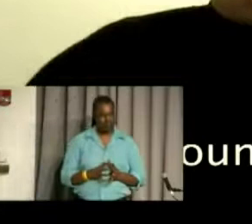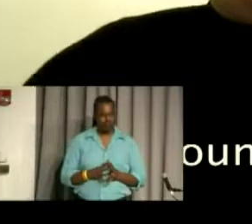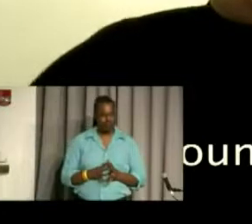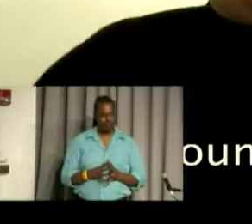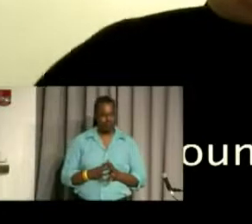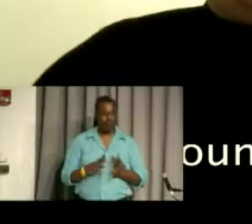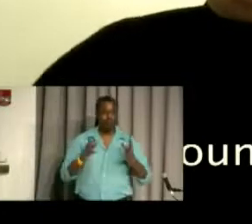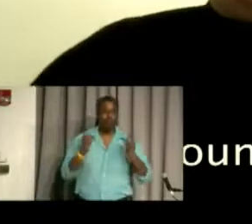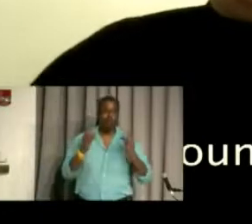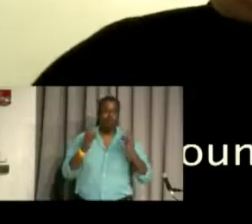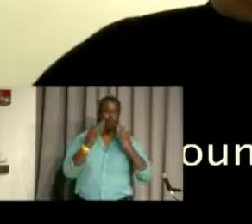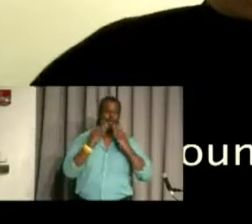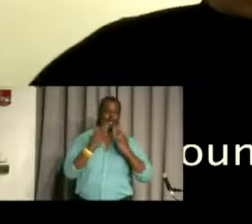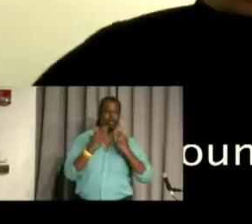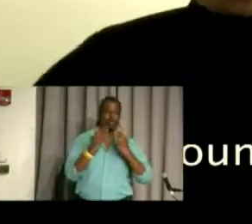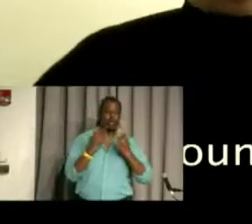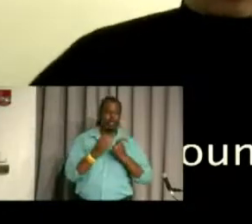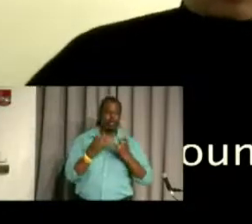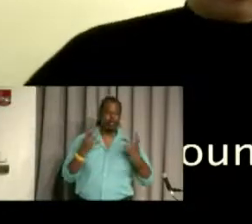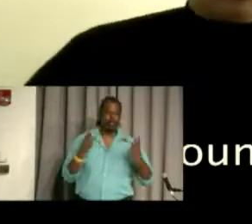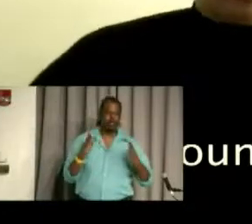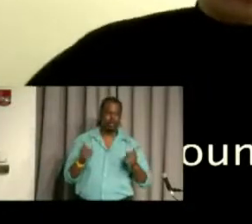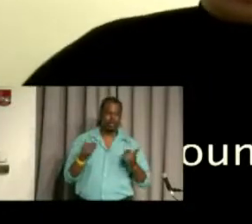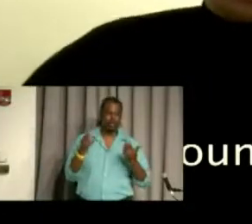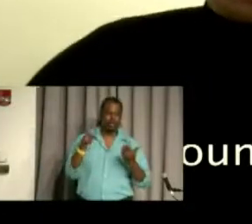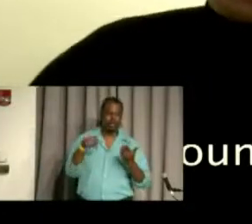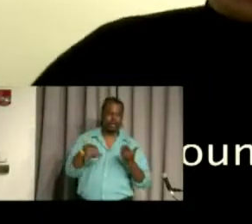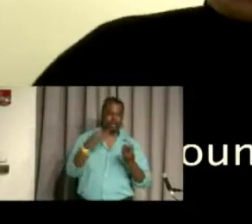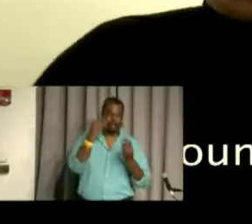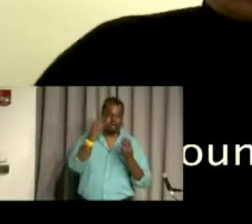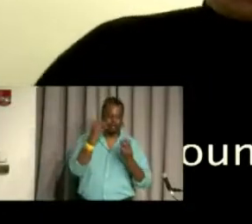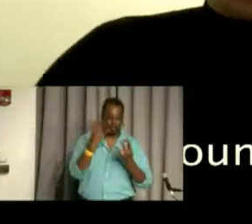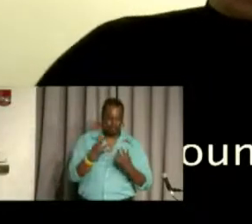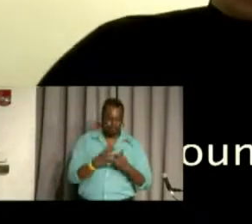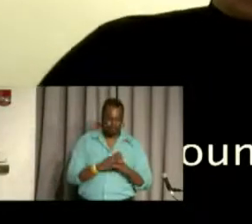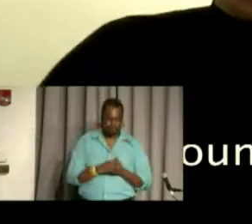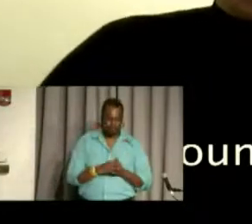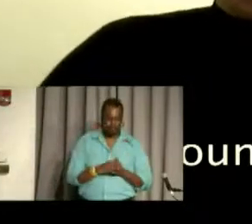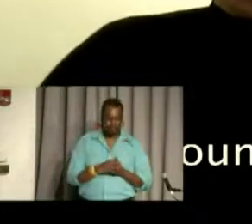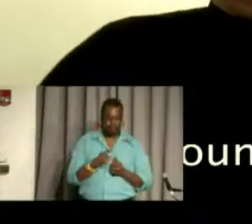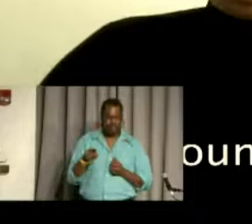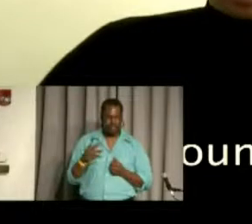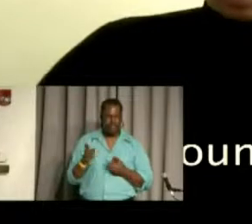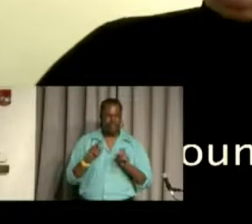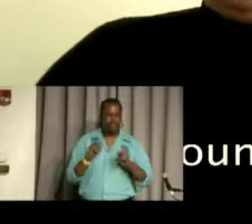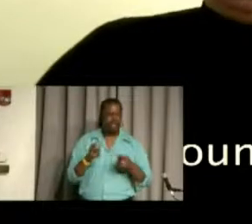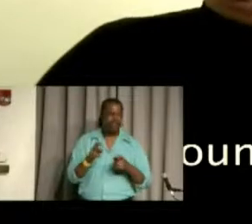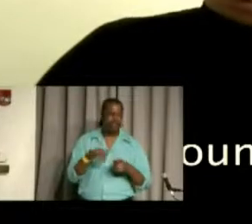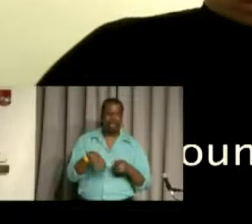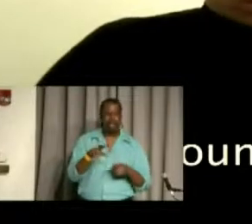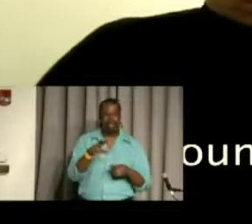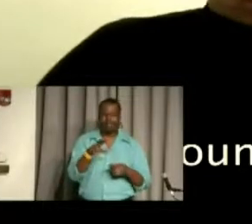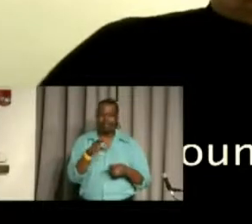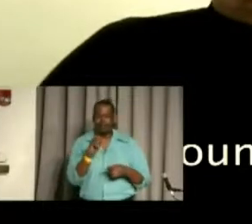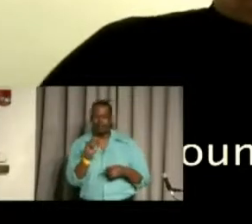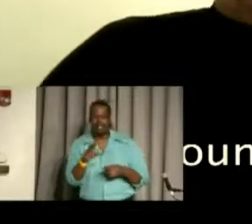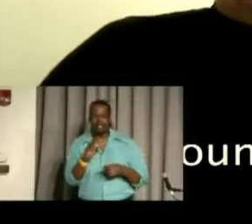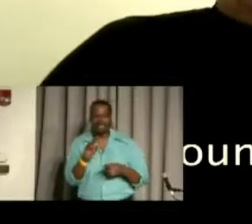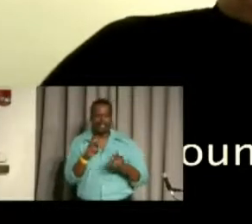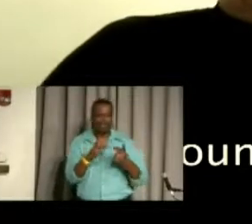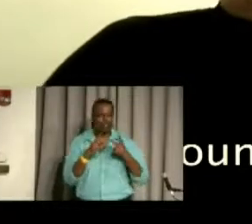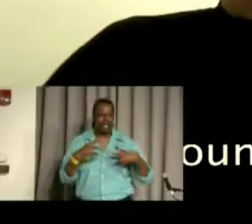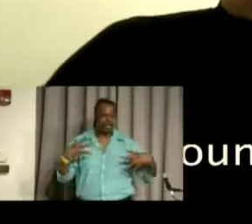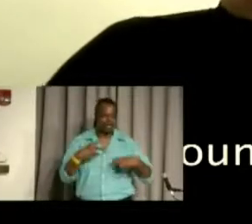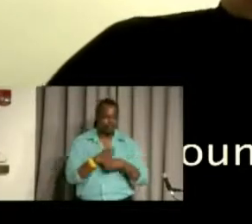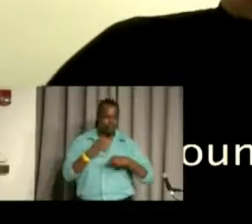So thank you so much for providing this information. I just want to give you 30 seconds or space to sum up or